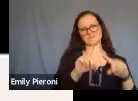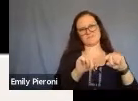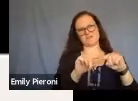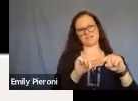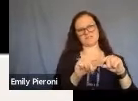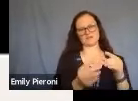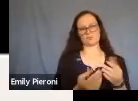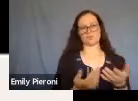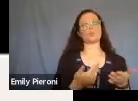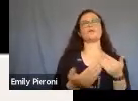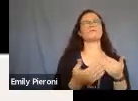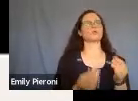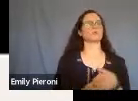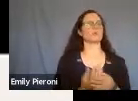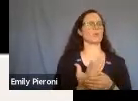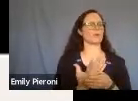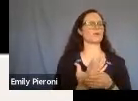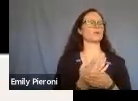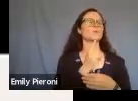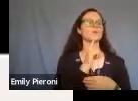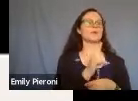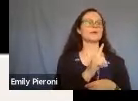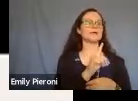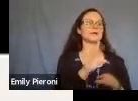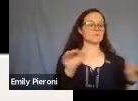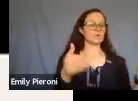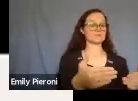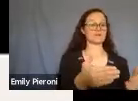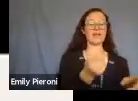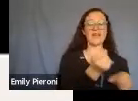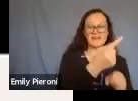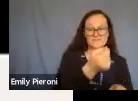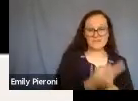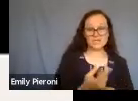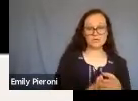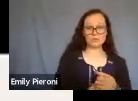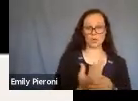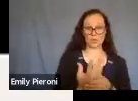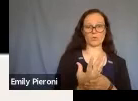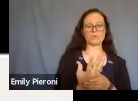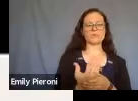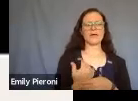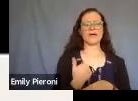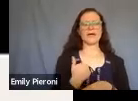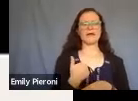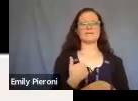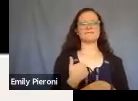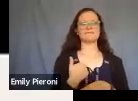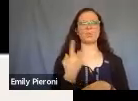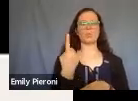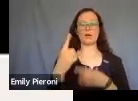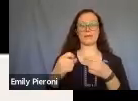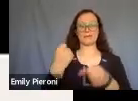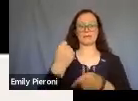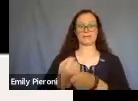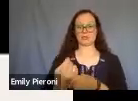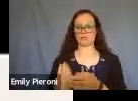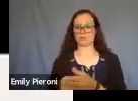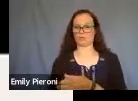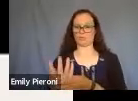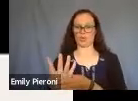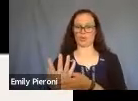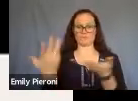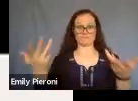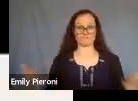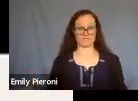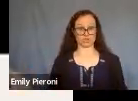is more on the perennial crops. We do some annual crops under drip, and you're getting very precise